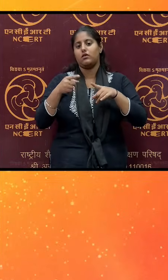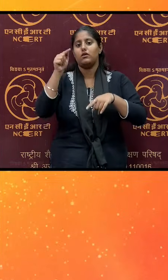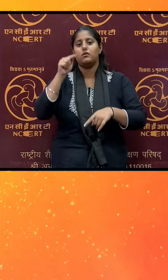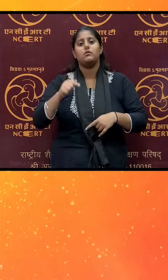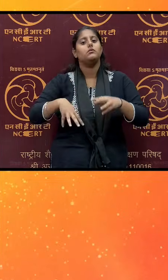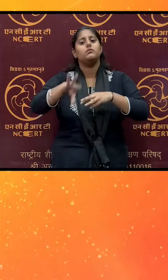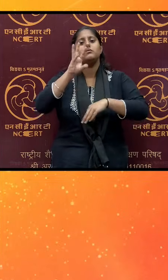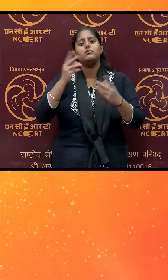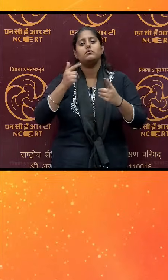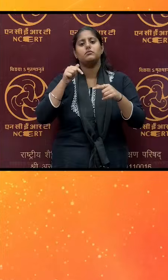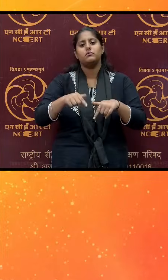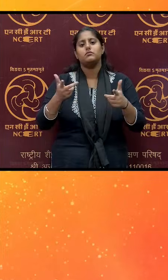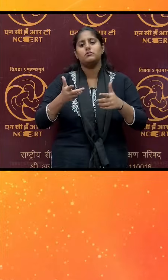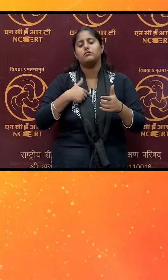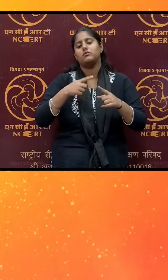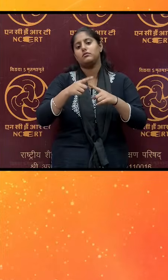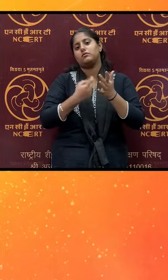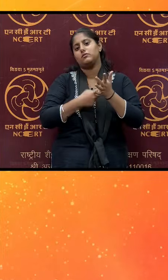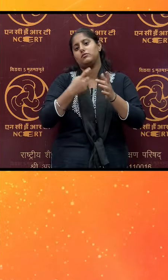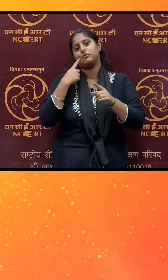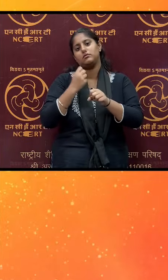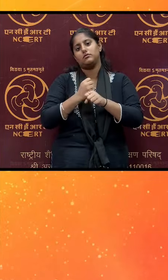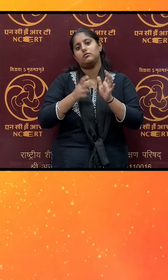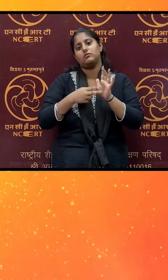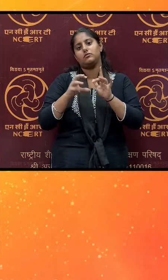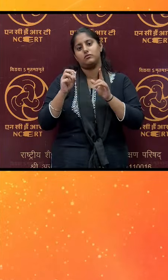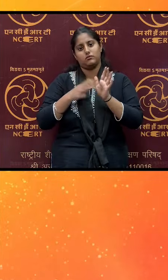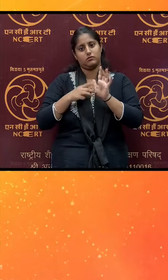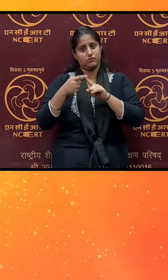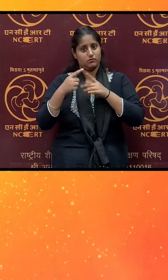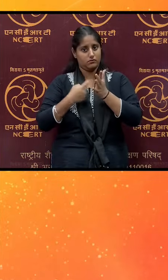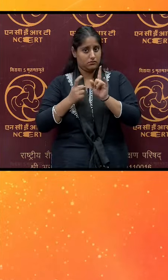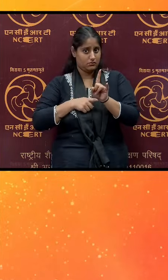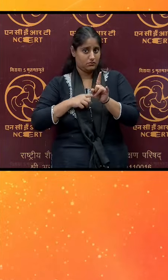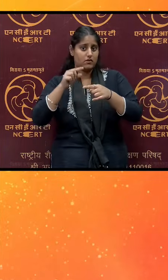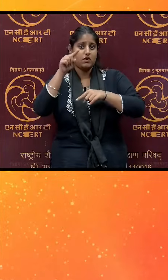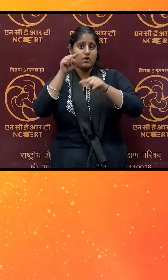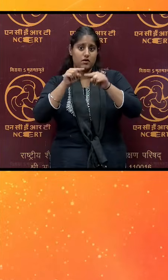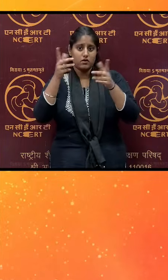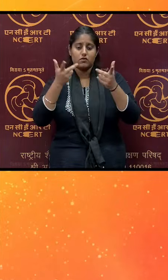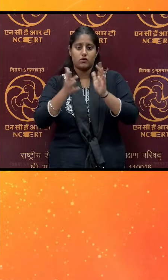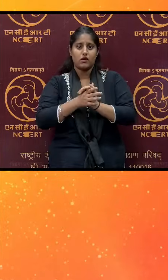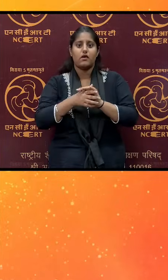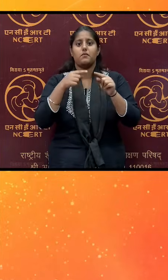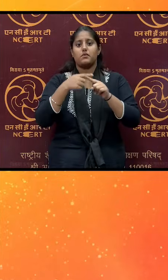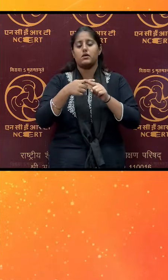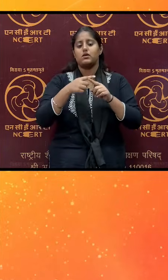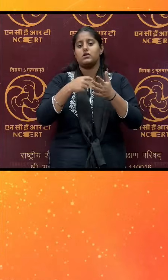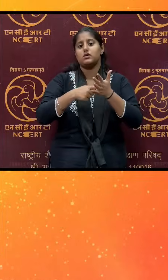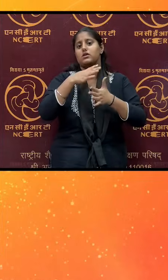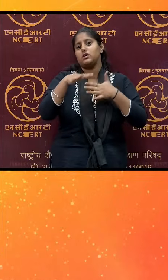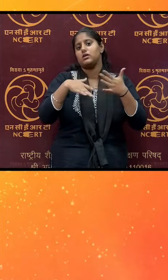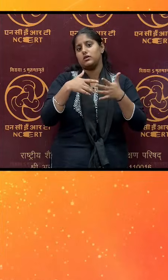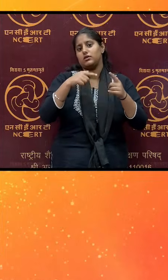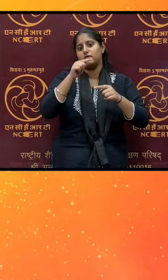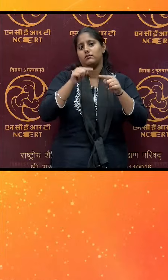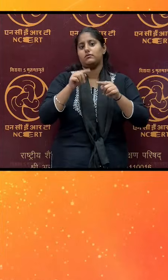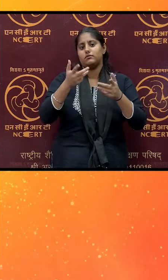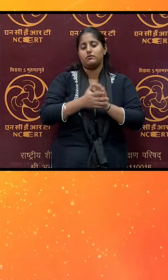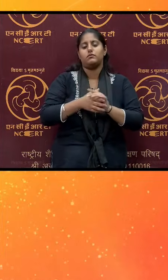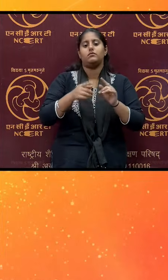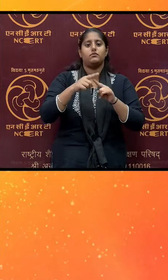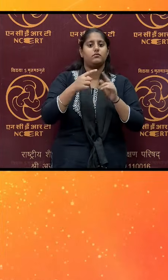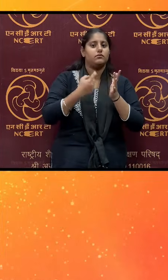be what are trigonometric ratios, and then the relationship between all these t ratios.